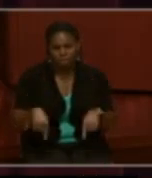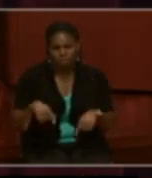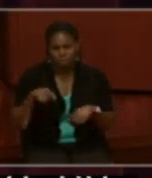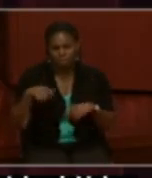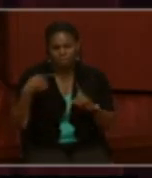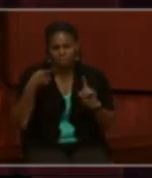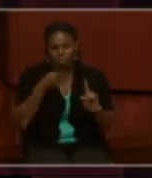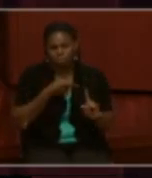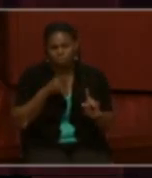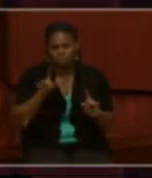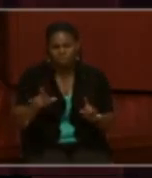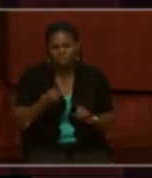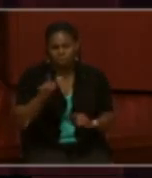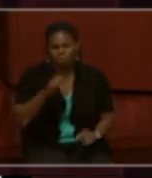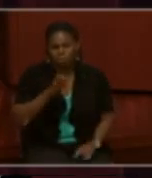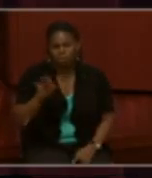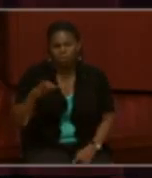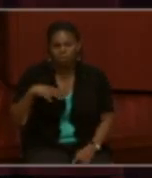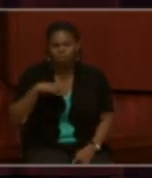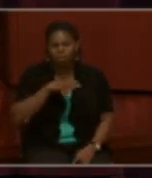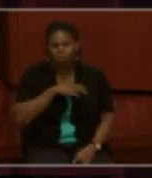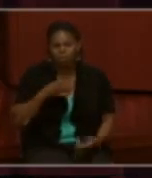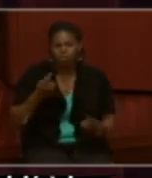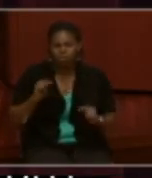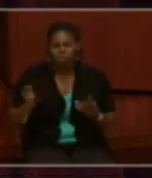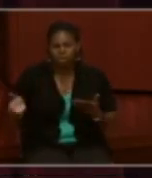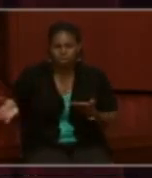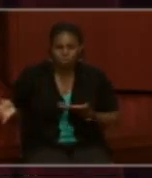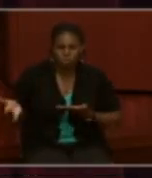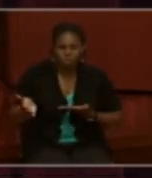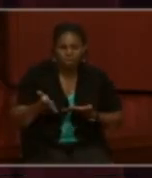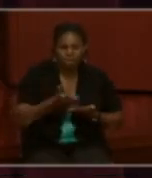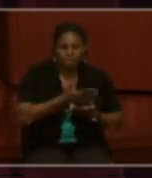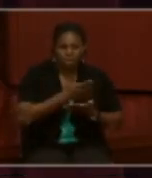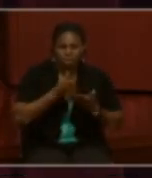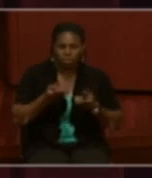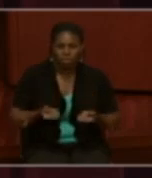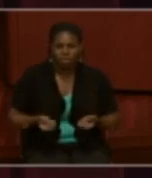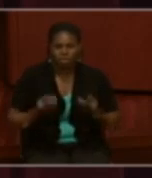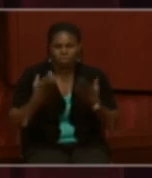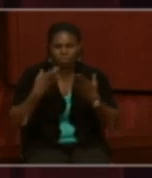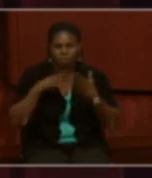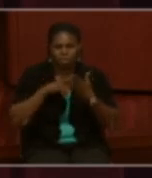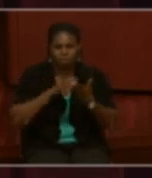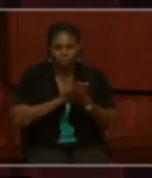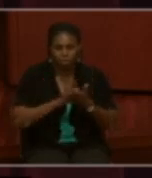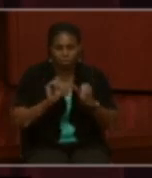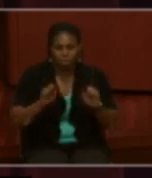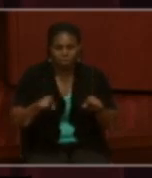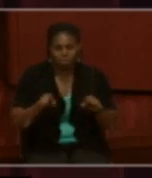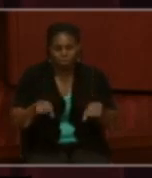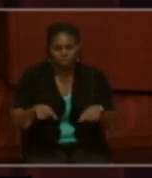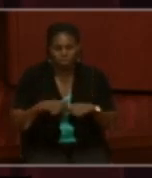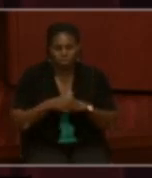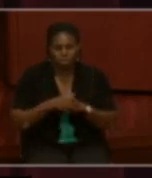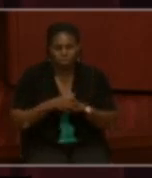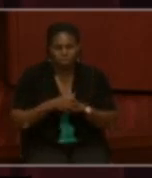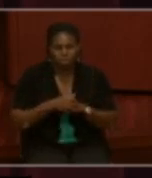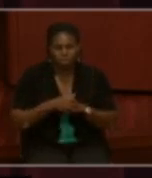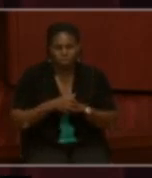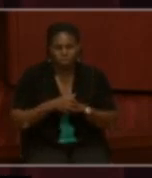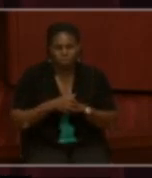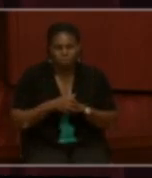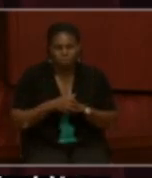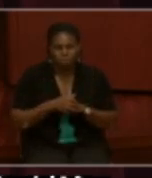point, the Library of Congress is trying to gather as many of those records as possible. And keep that in